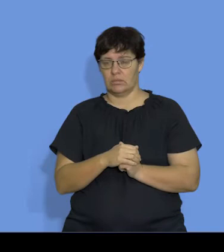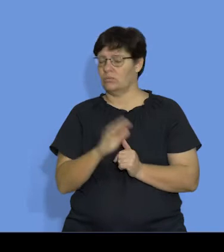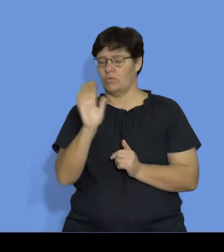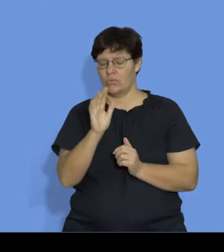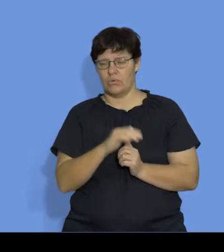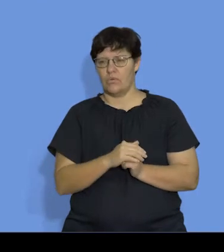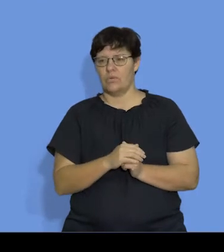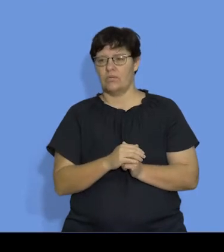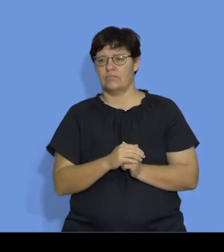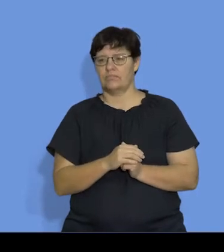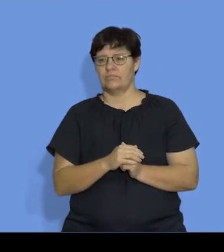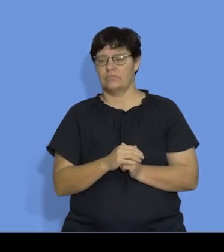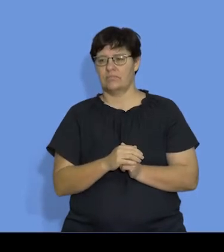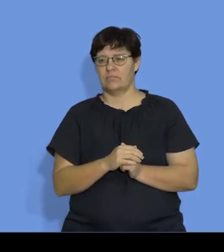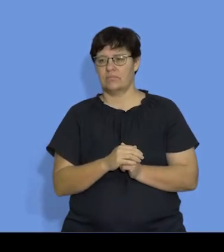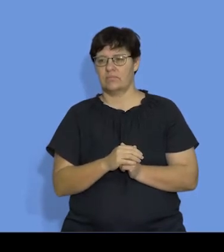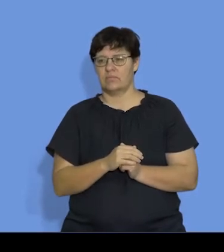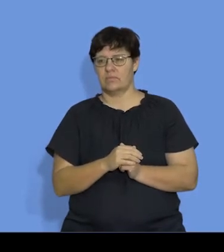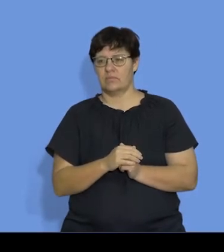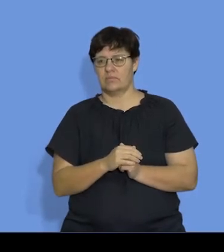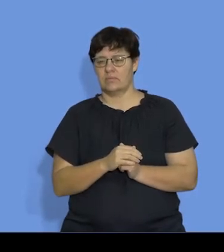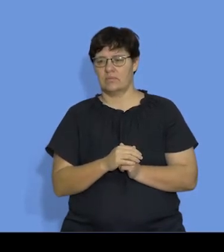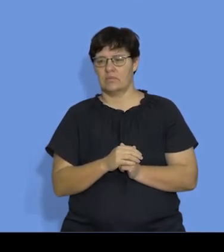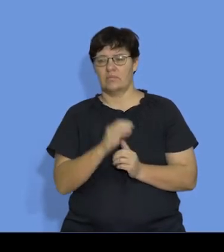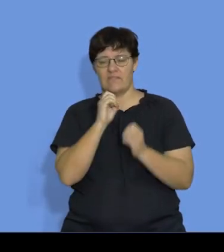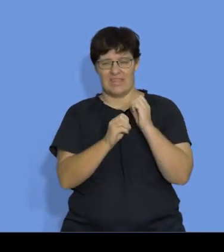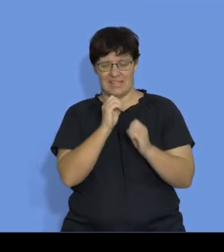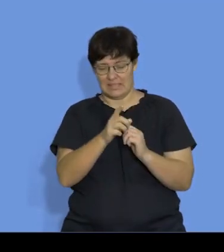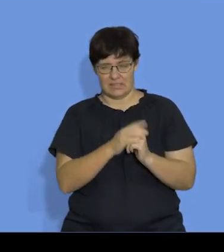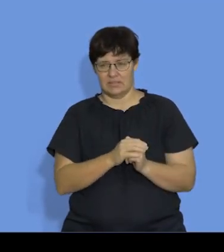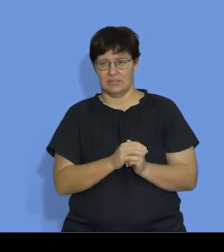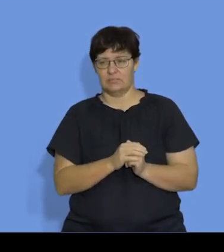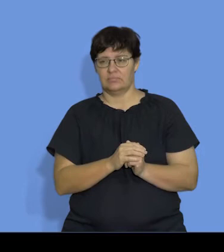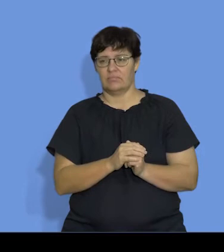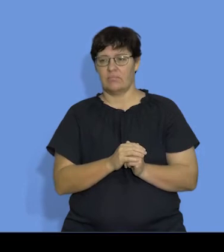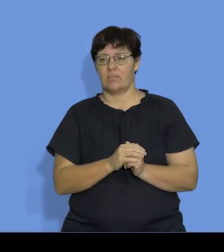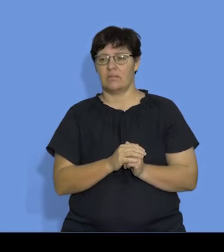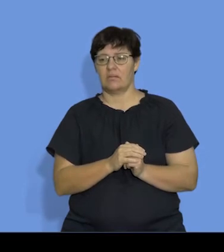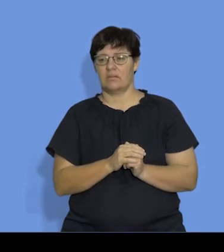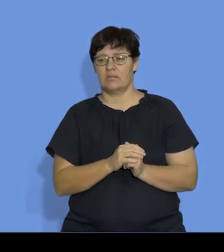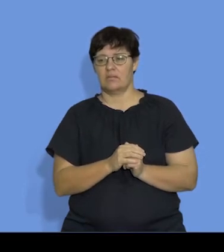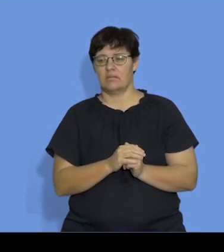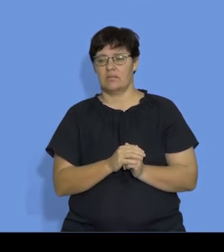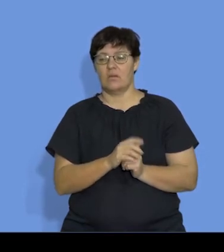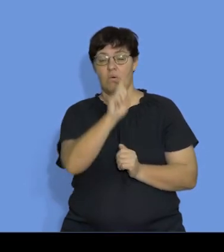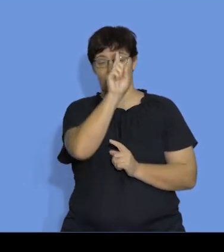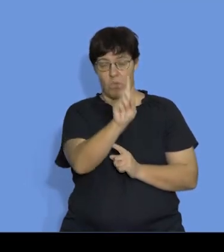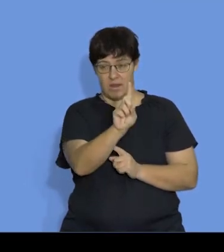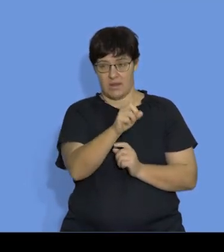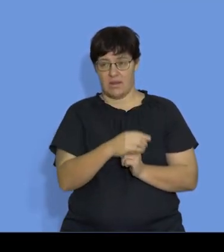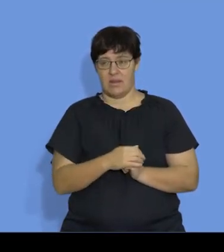actually 1, okay? Just to correct that, right? It's actually